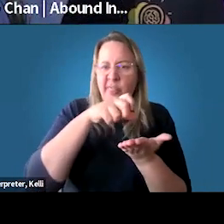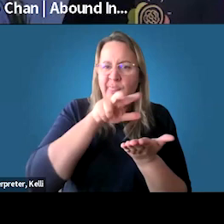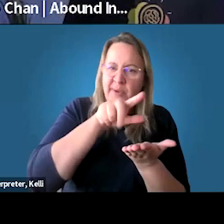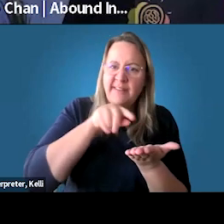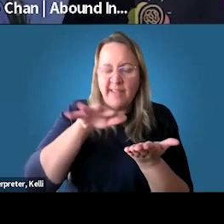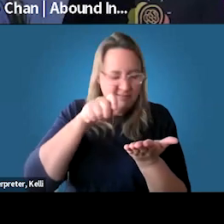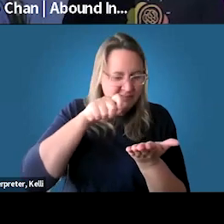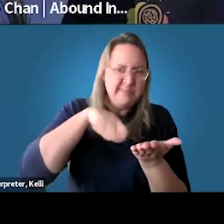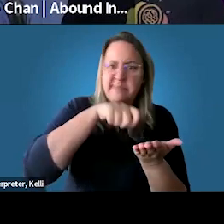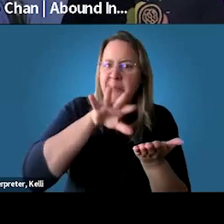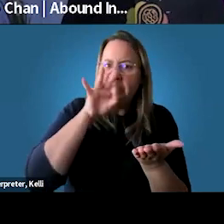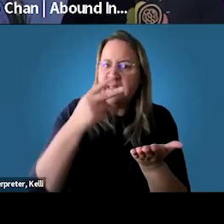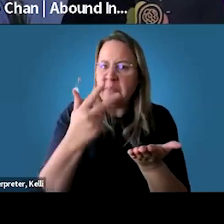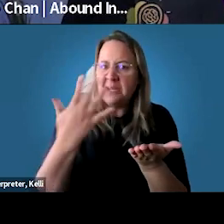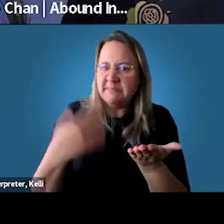things.